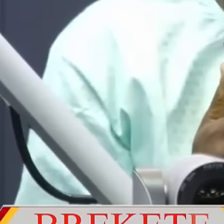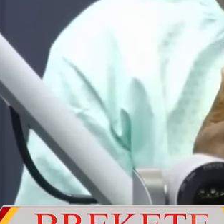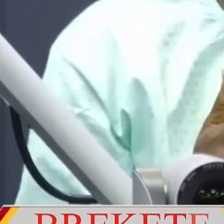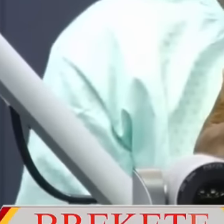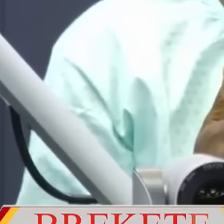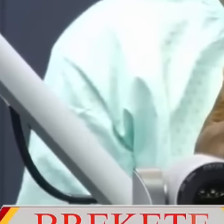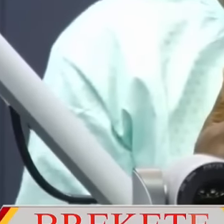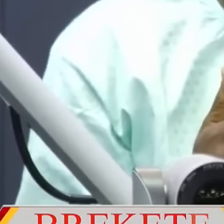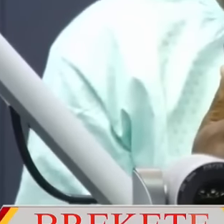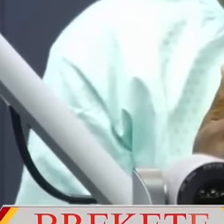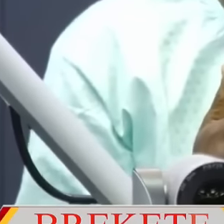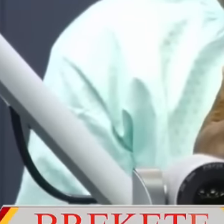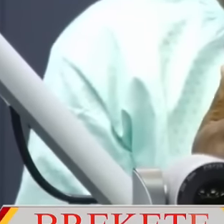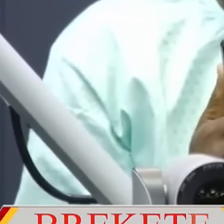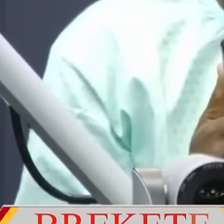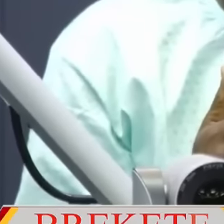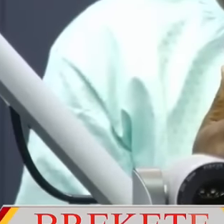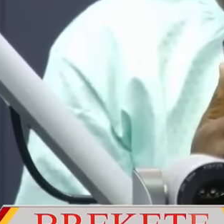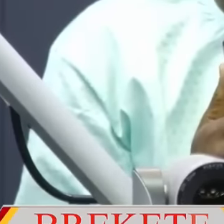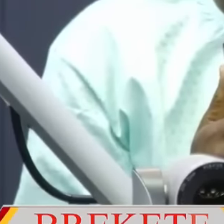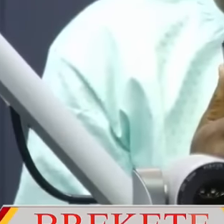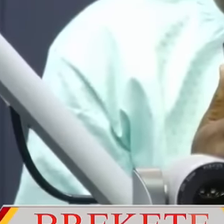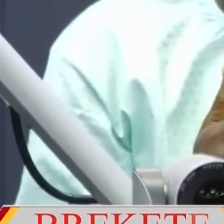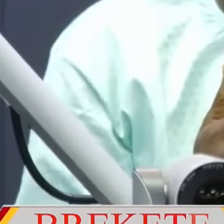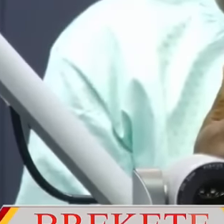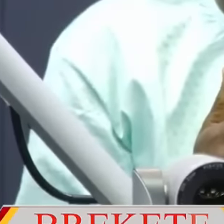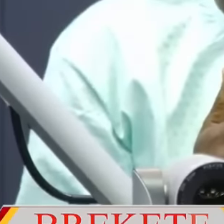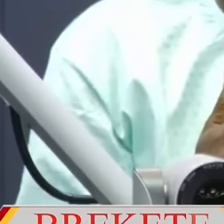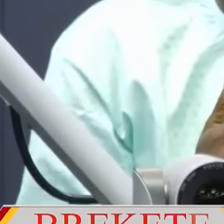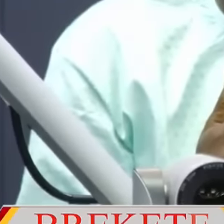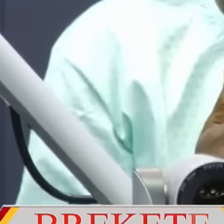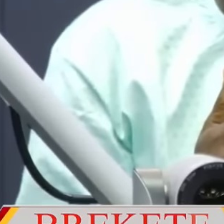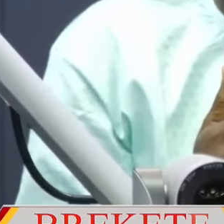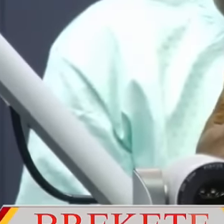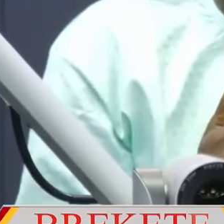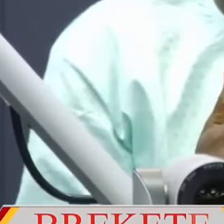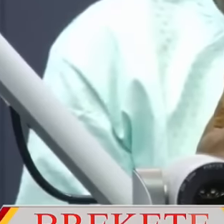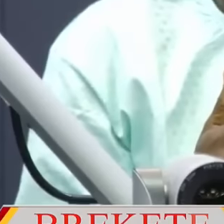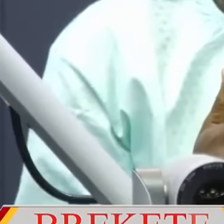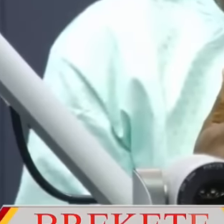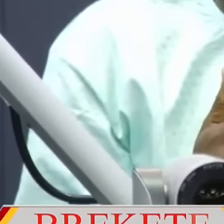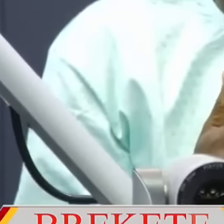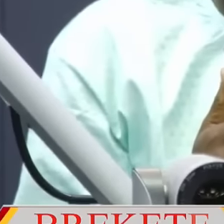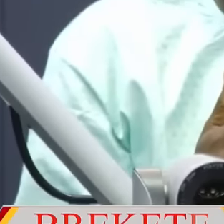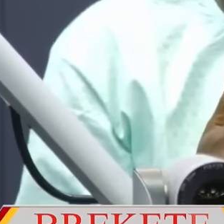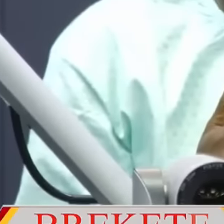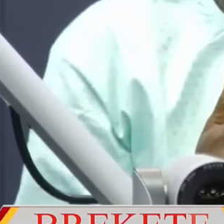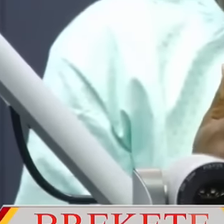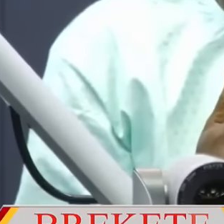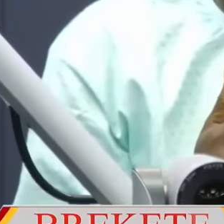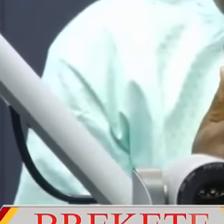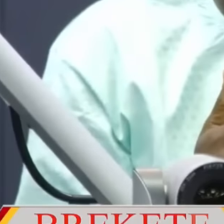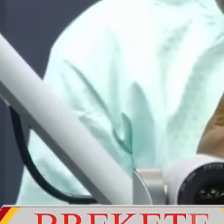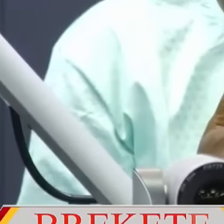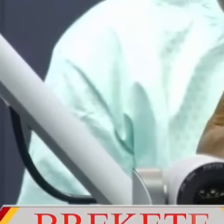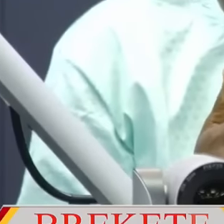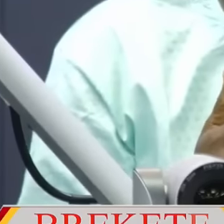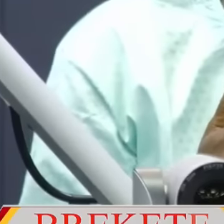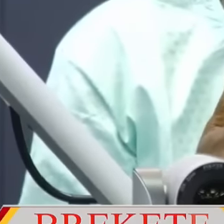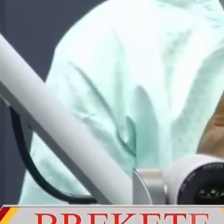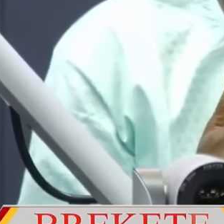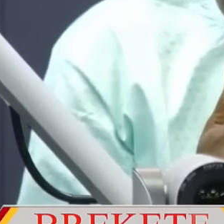abu to saboda haka in kuna buƙatan taimako ko na kuɗi ko na wallauya kai mun magana